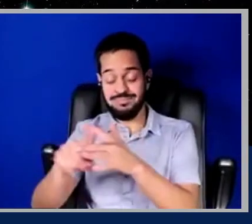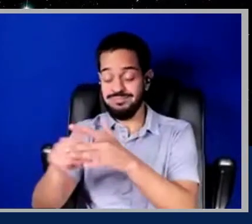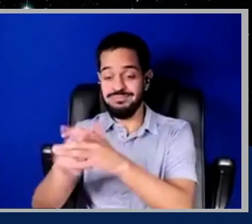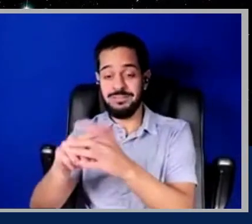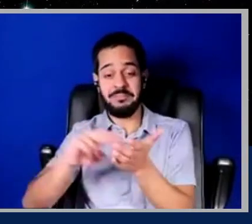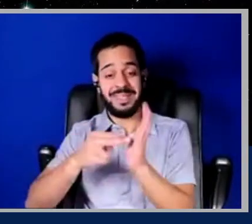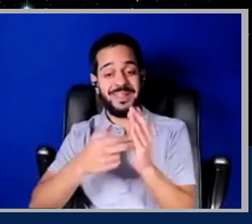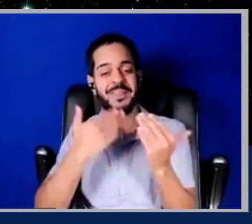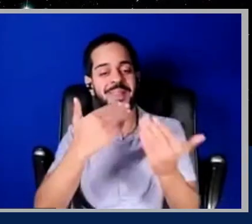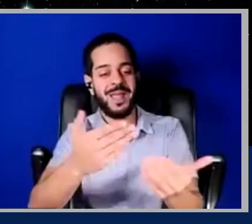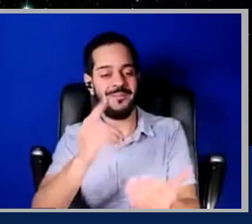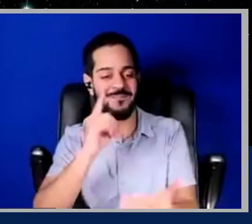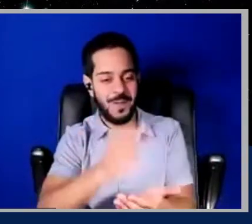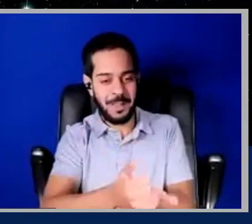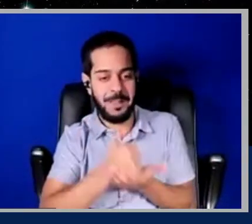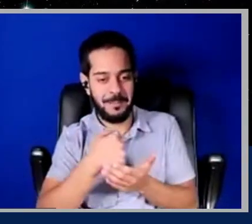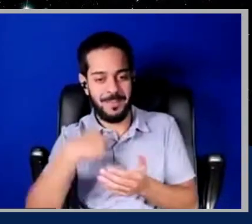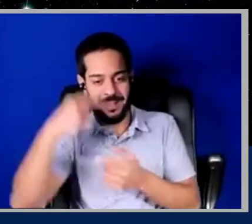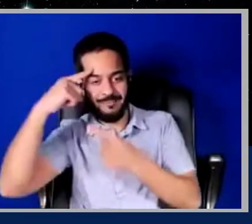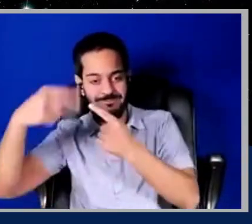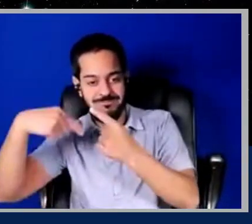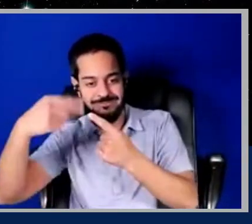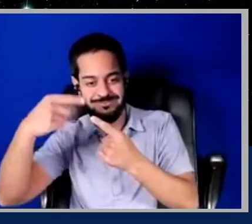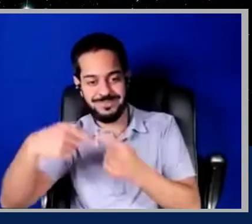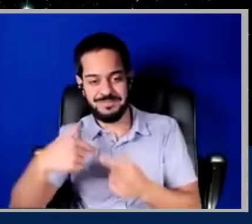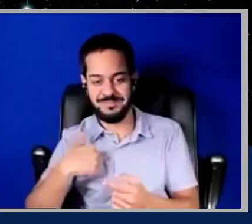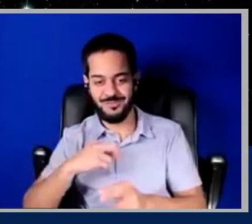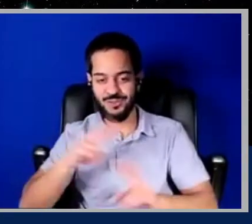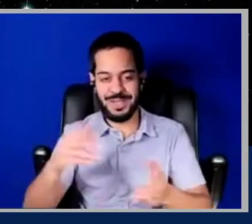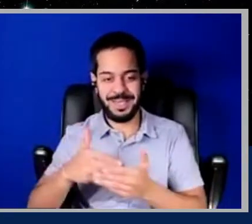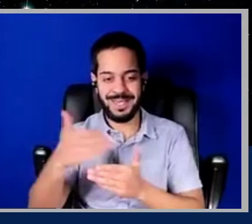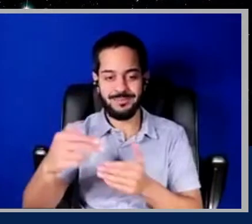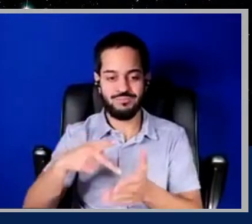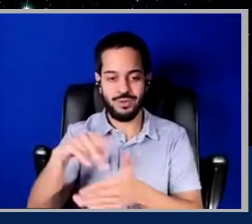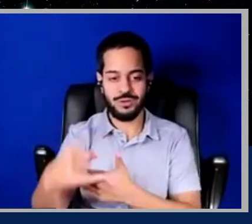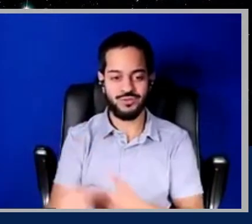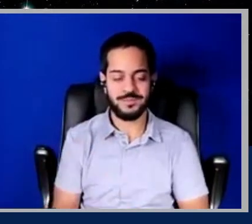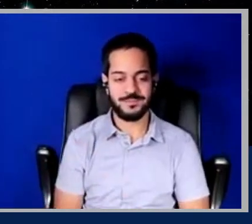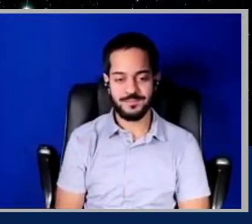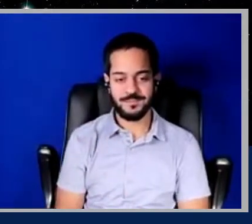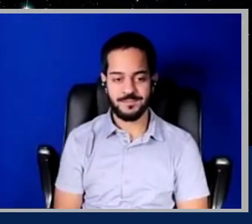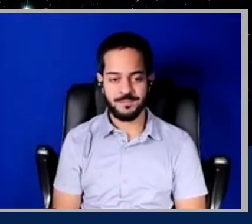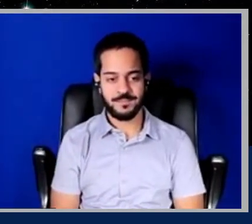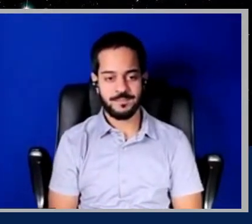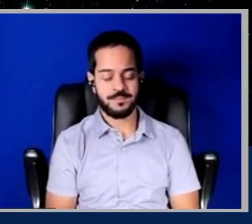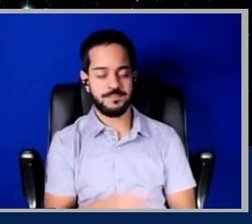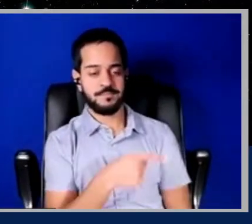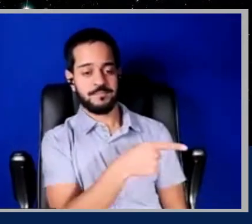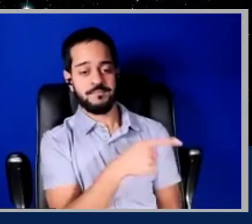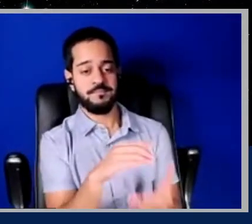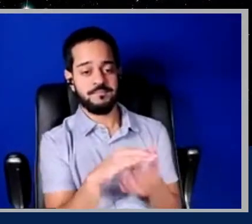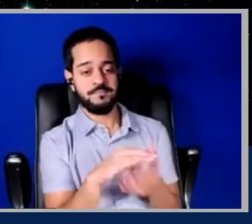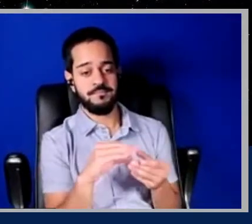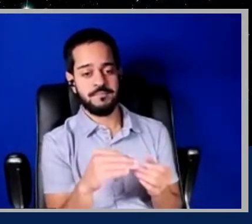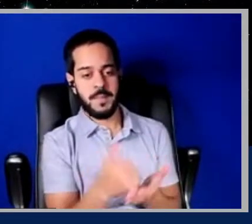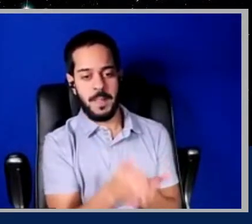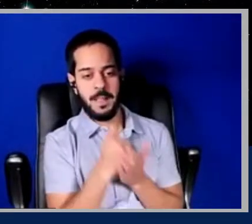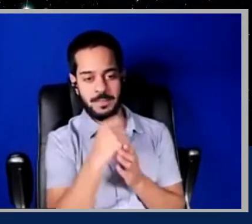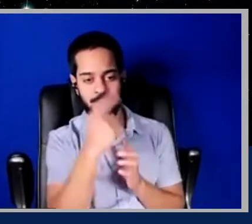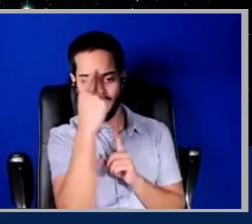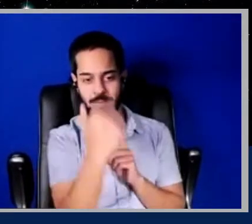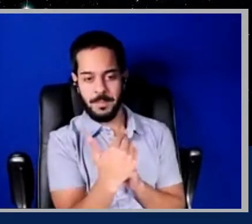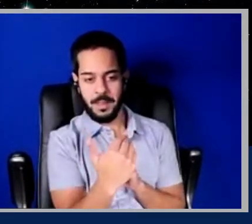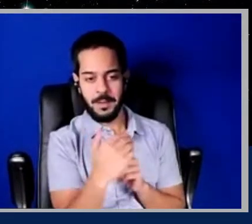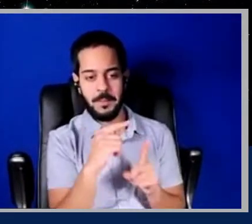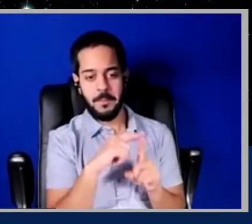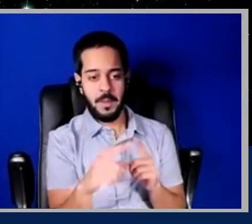be fantastic. Yeah, and you know what you were just saying too reminded me, and this is maybe like way out there, but who knows? You got to think of the